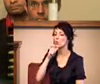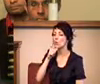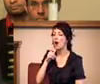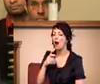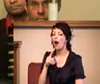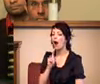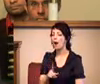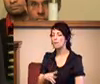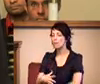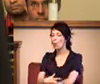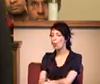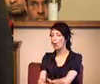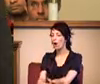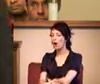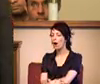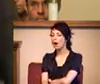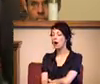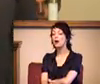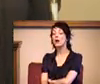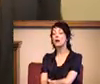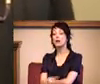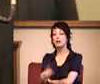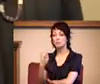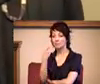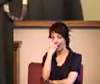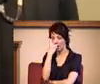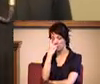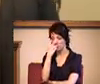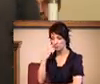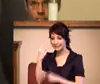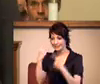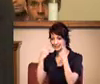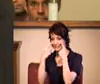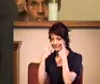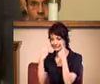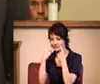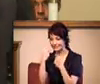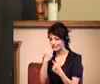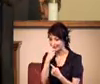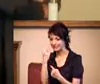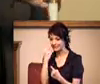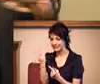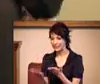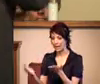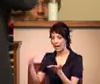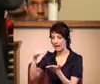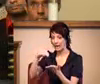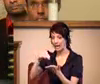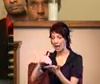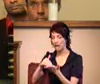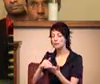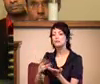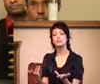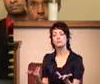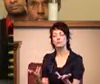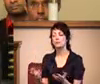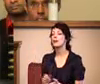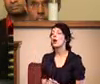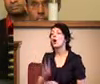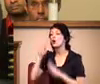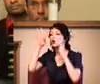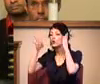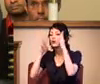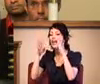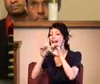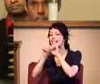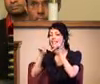Recovery of sight for the blind. To create a system where people don't